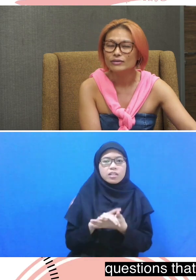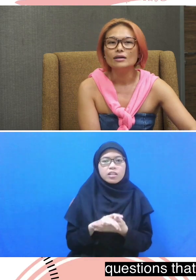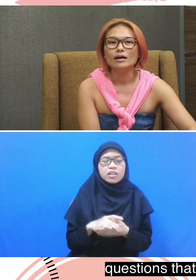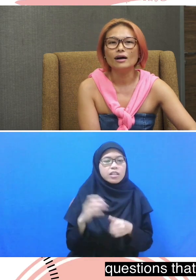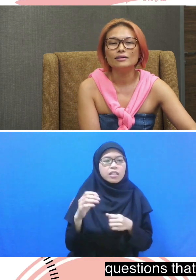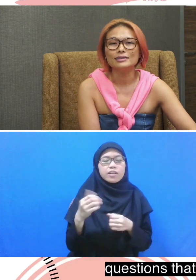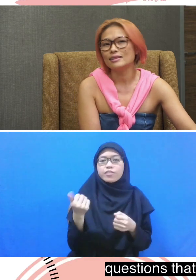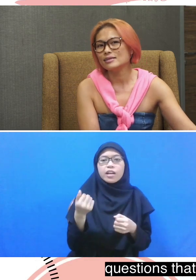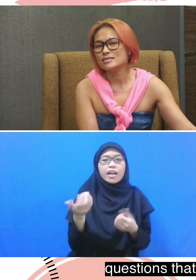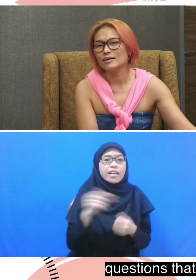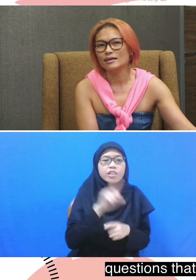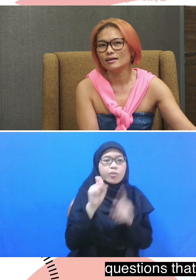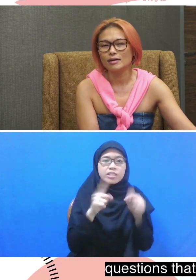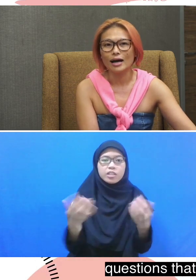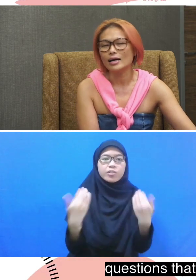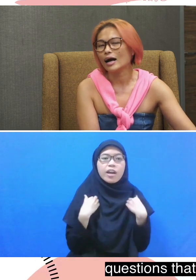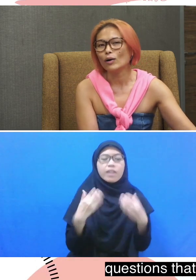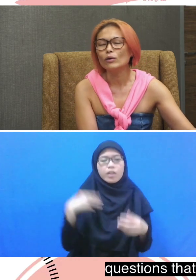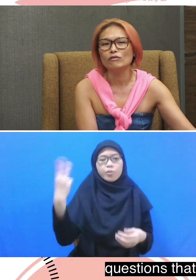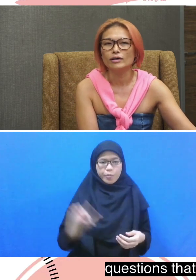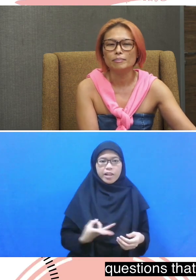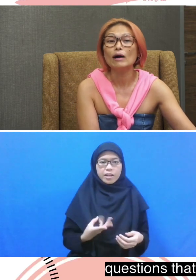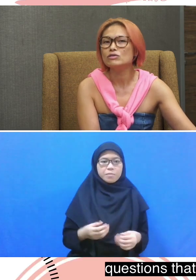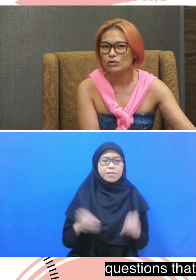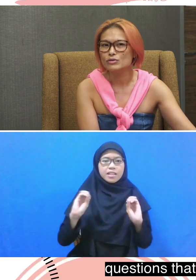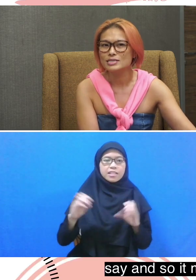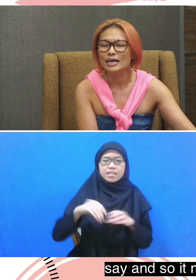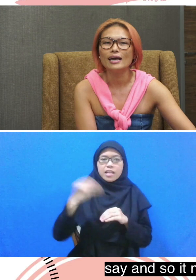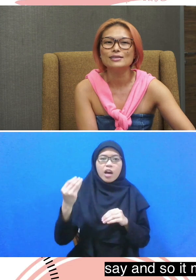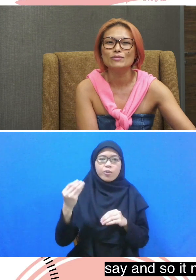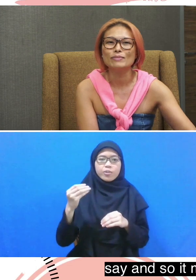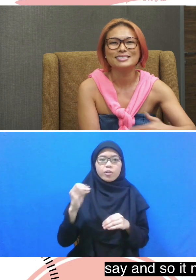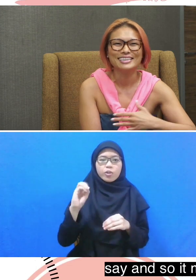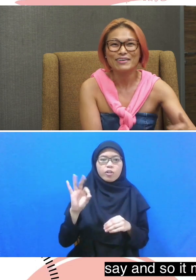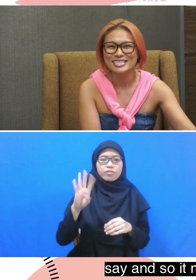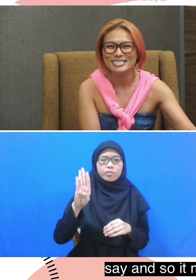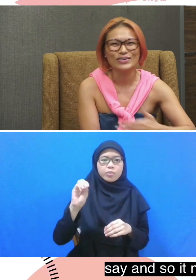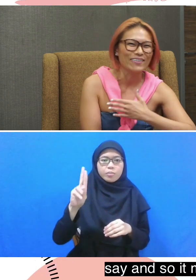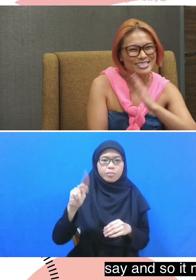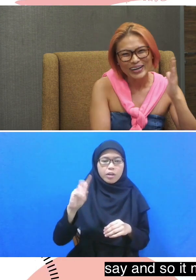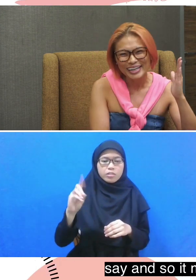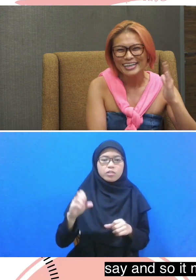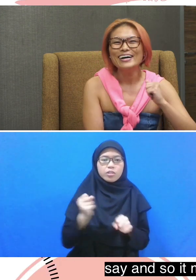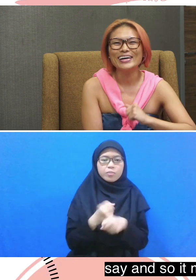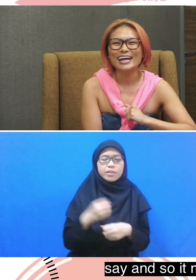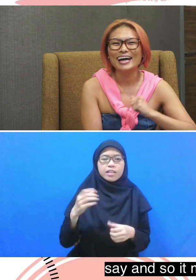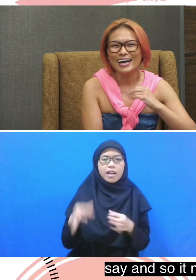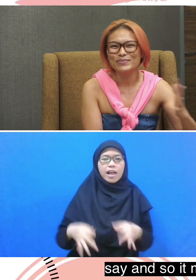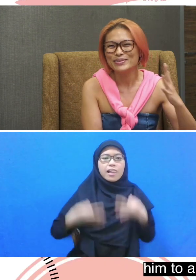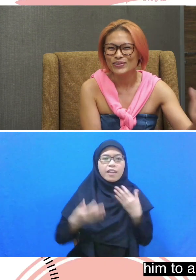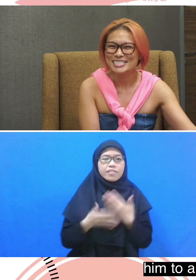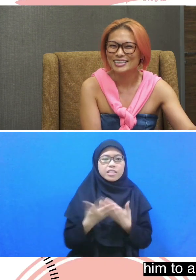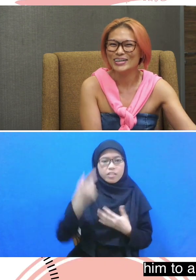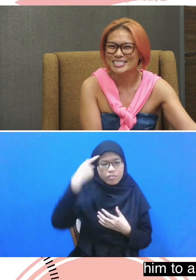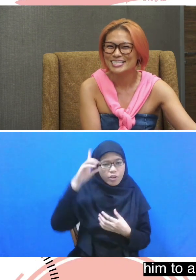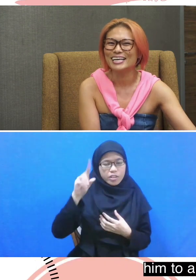have. Nothing is out of bounds, so to say. And so it makes life easier for Darren as well when I help him